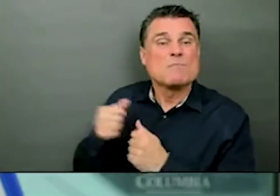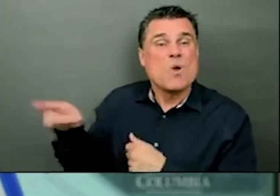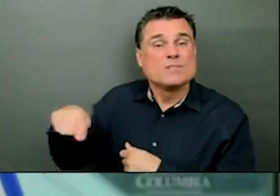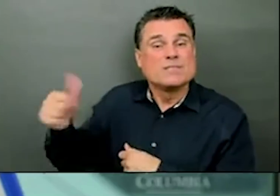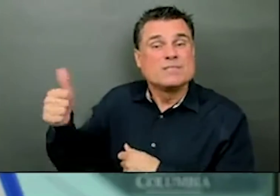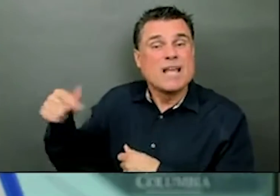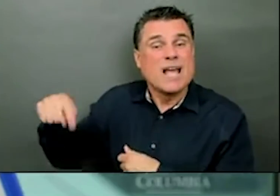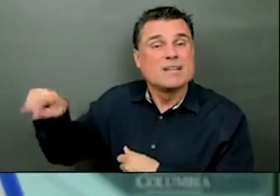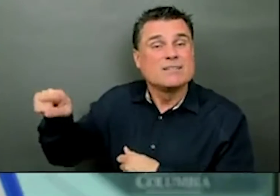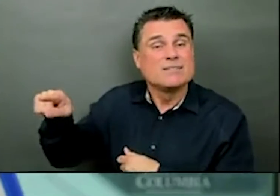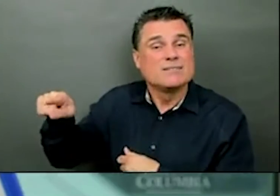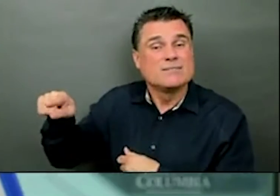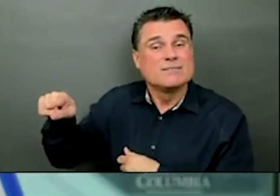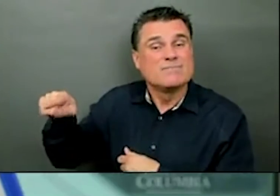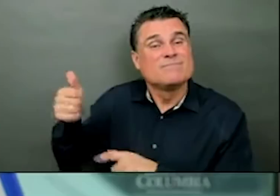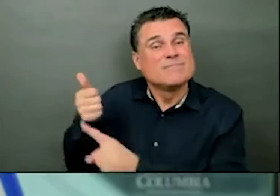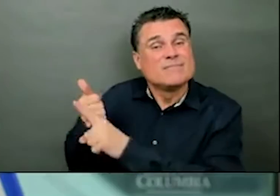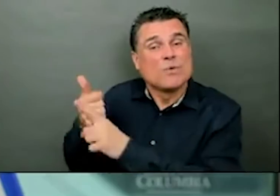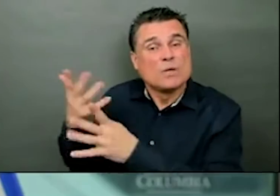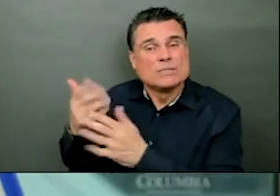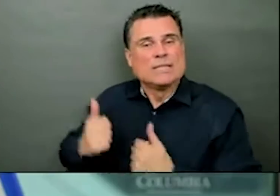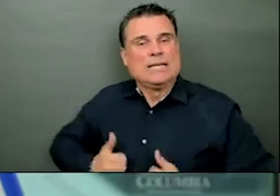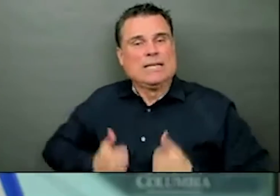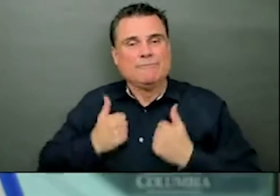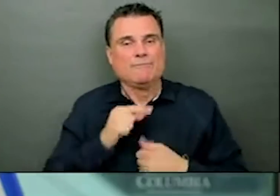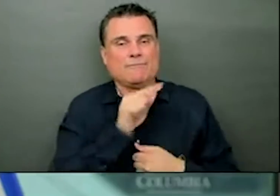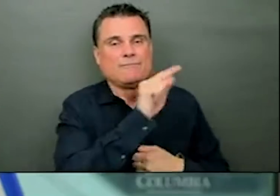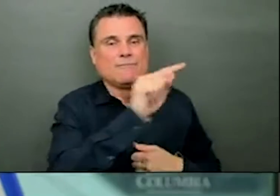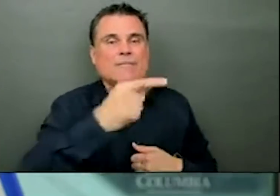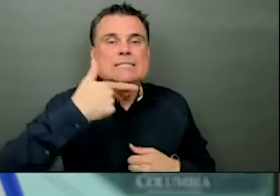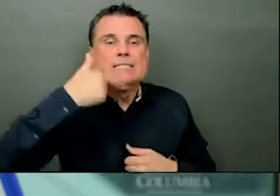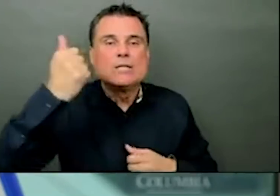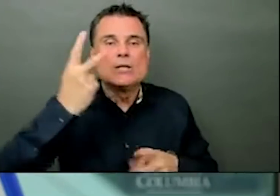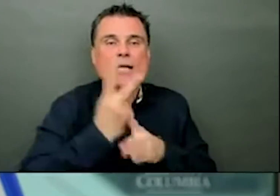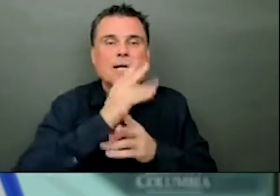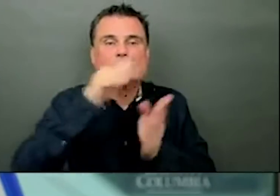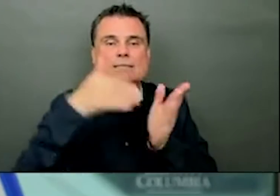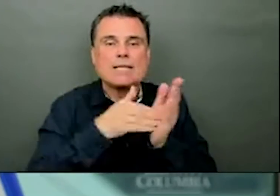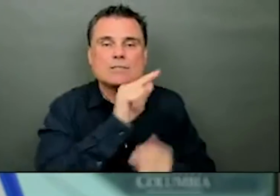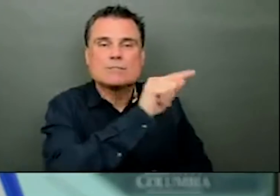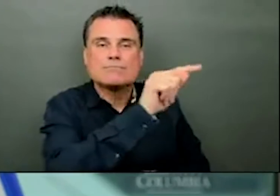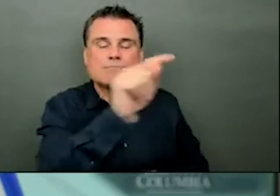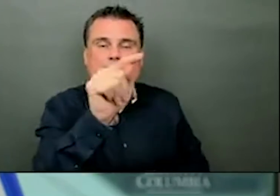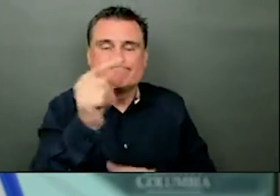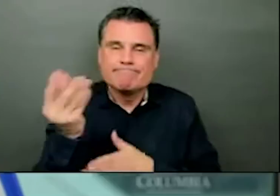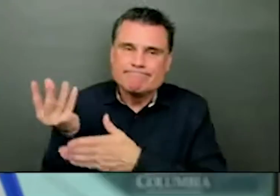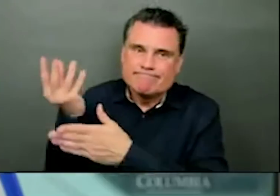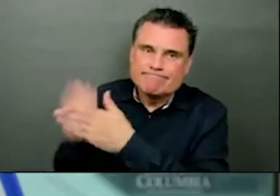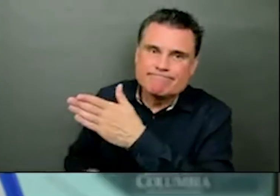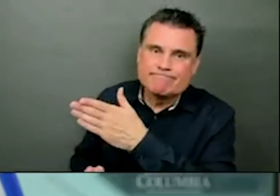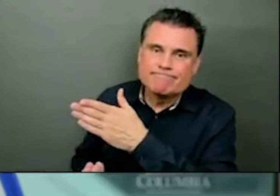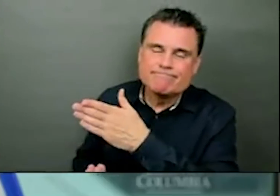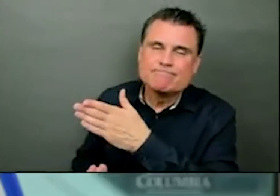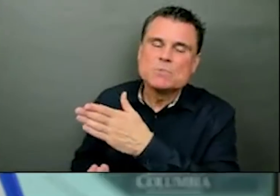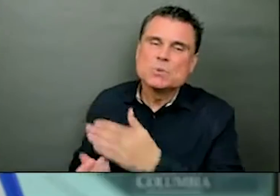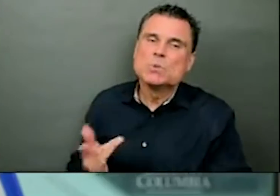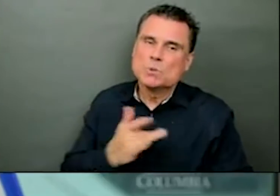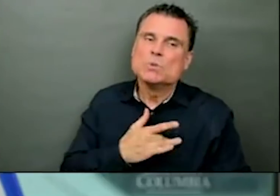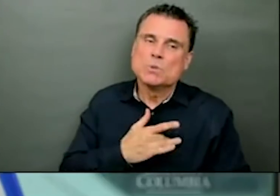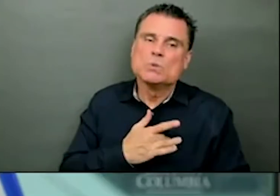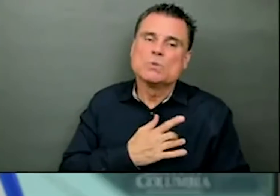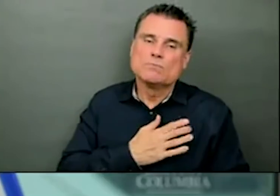in November and December and January that are ongoing. I wanted to note